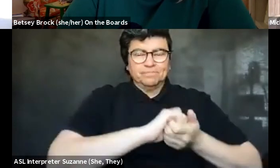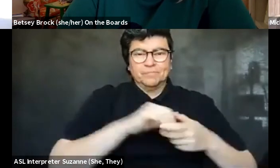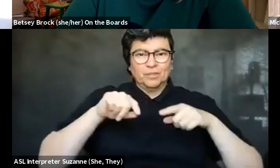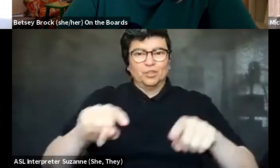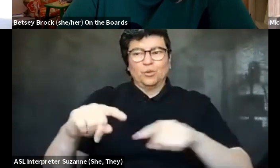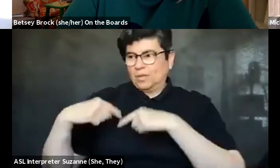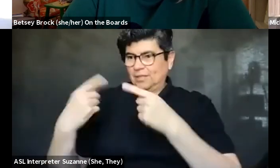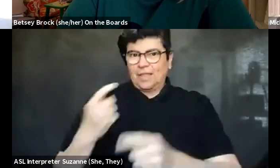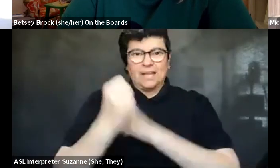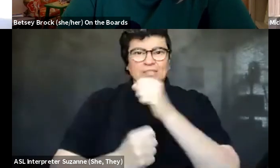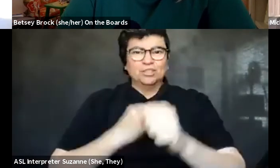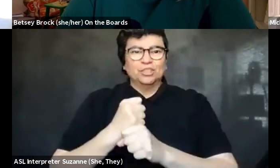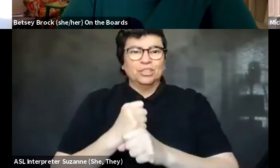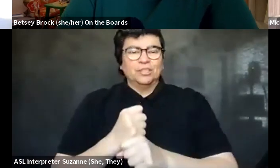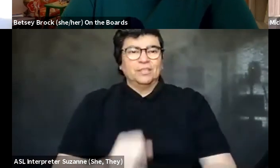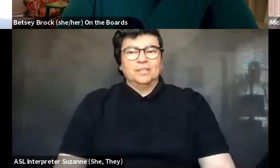year. And